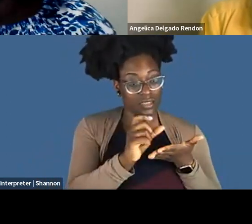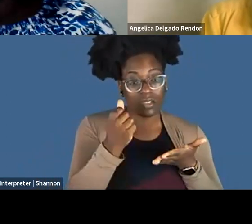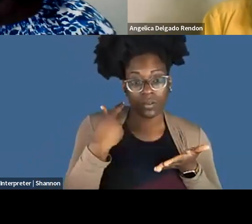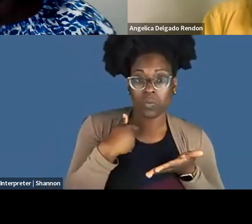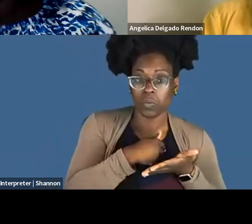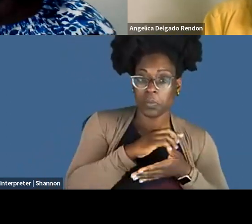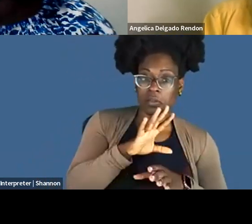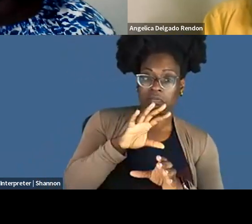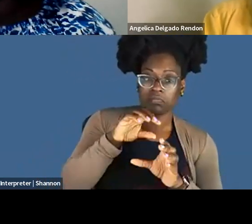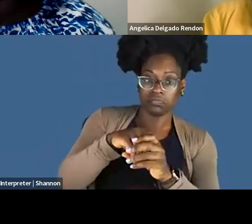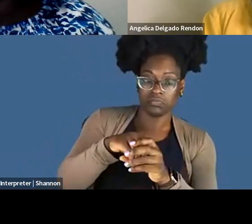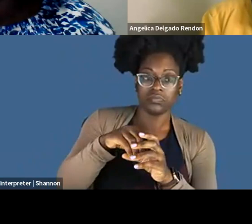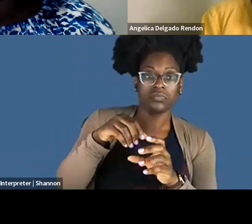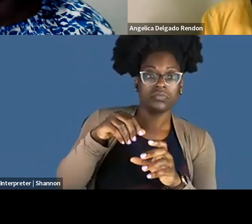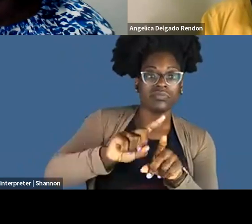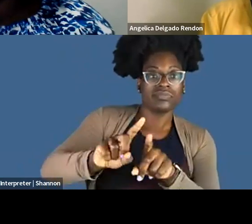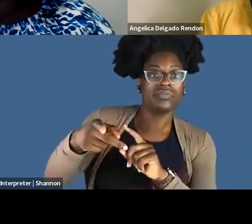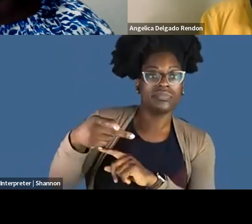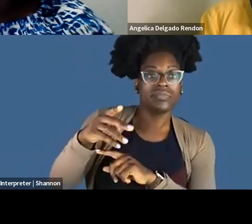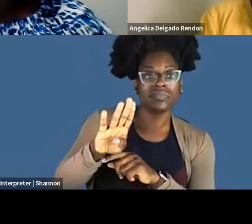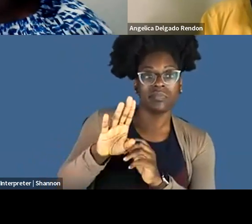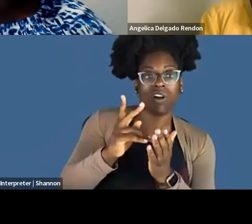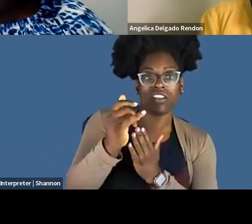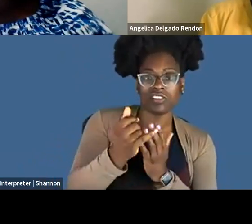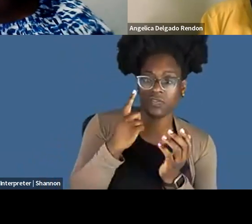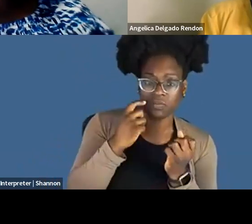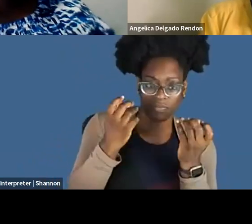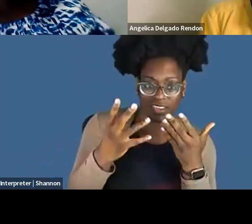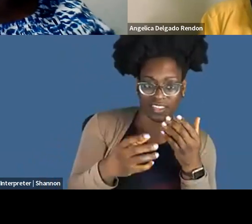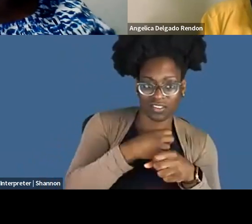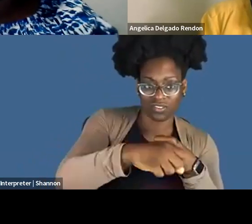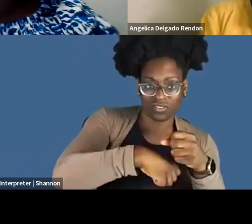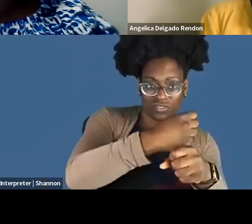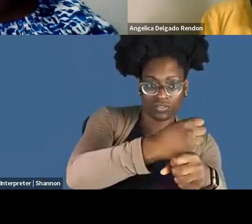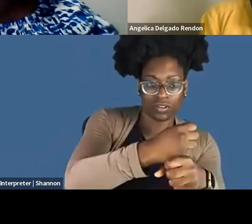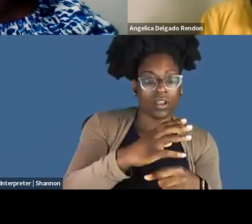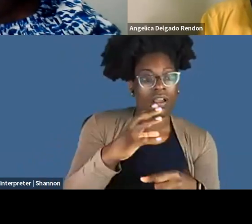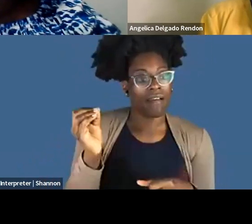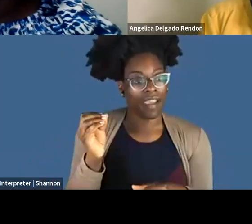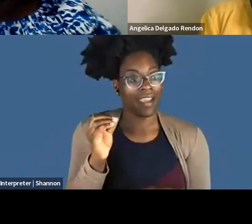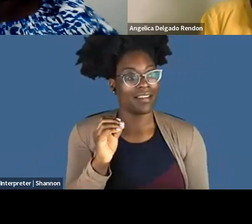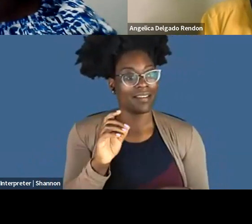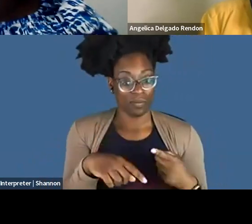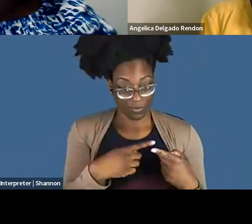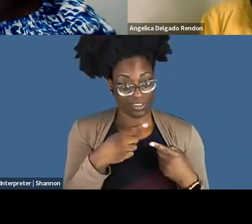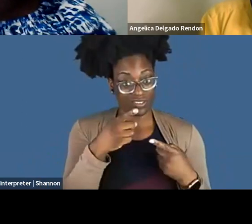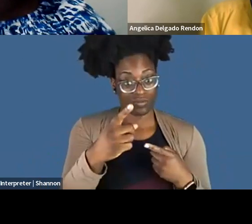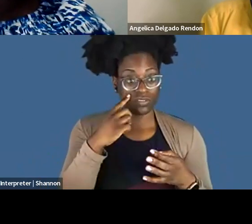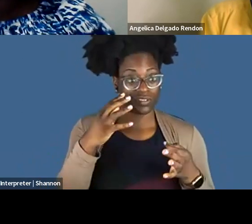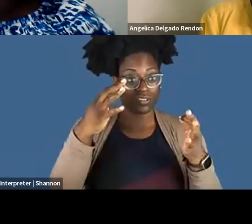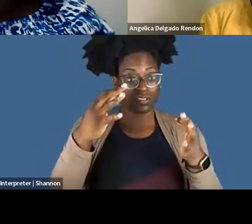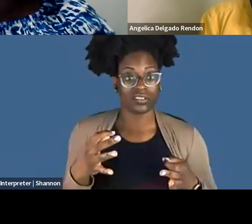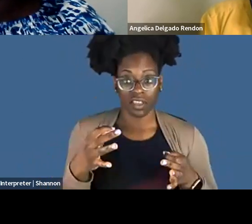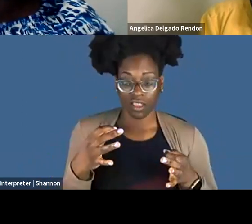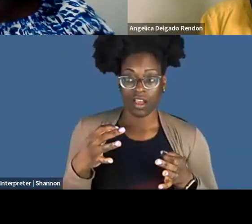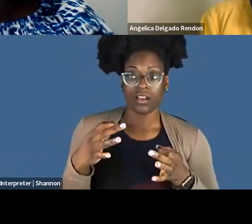Paige is correct in what she says is you have to leave that community agency or community better